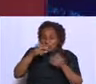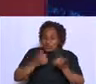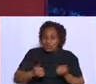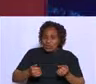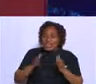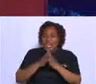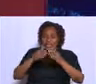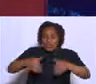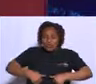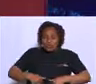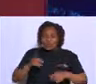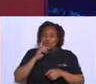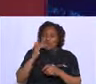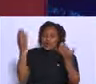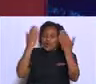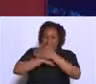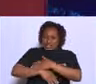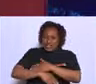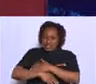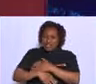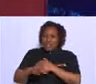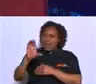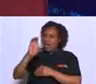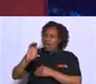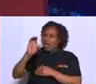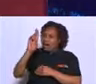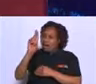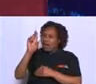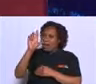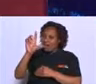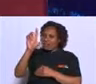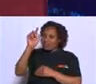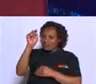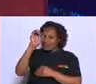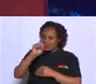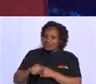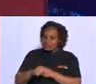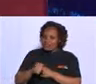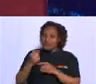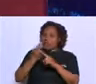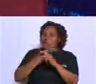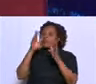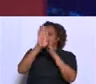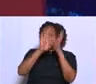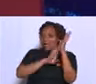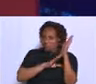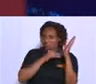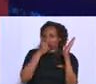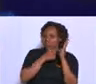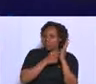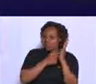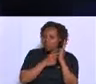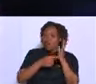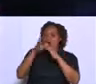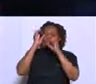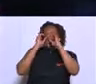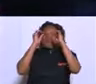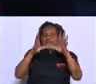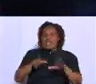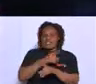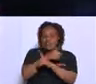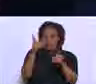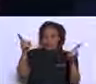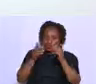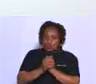meeting, it's tomorrow night. So cults tomorrow night from the Bible. God bless you, pastors. I leave you.